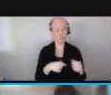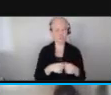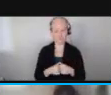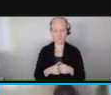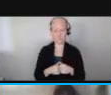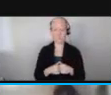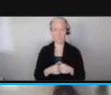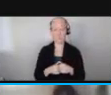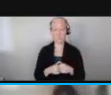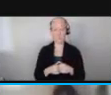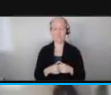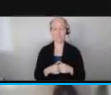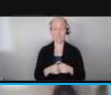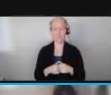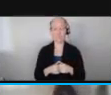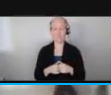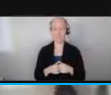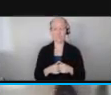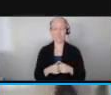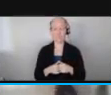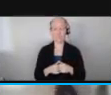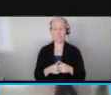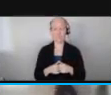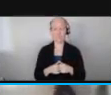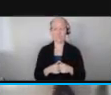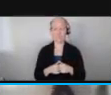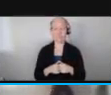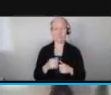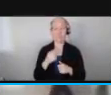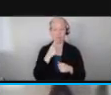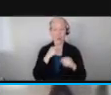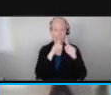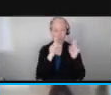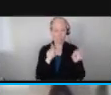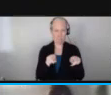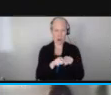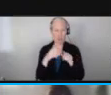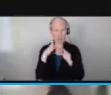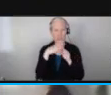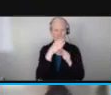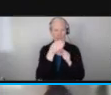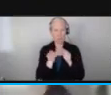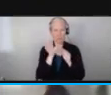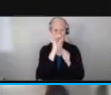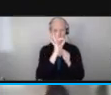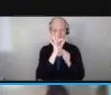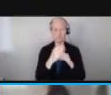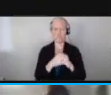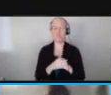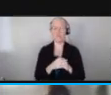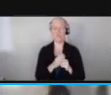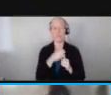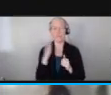would be held within that box there. So Ricky, if we go to the next slide.